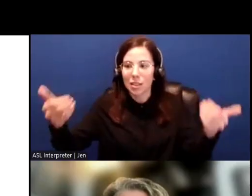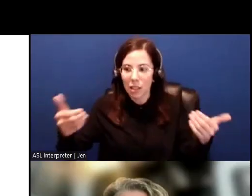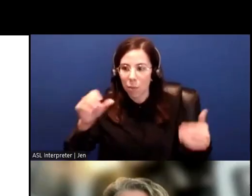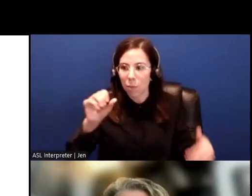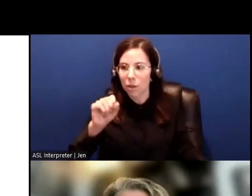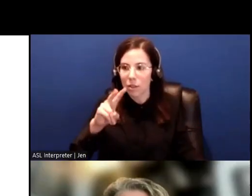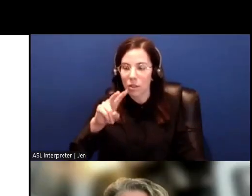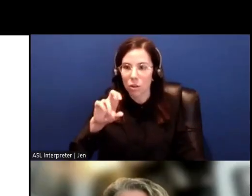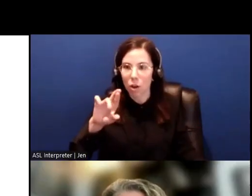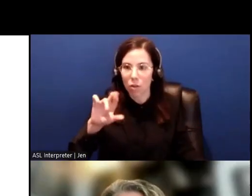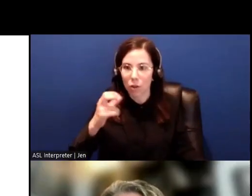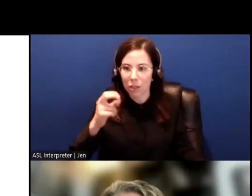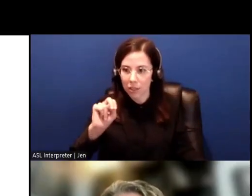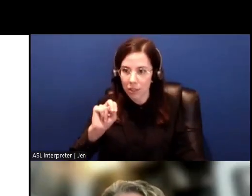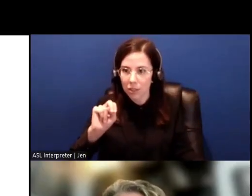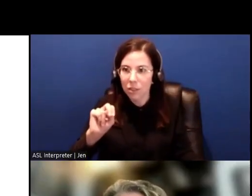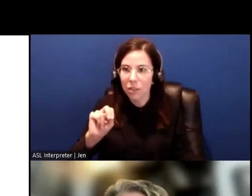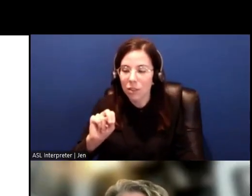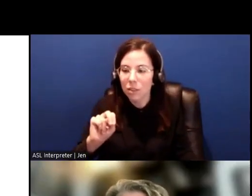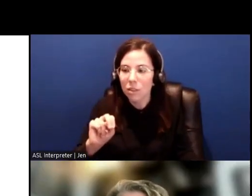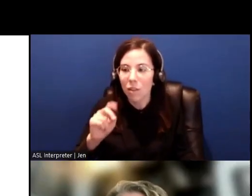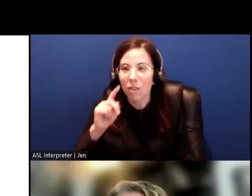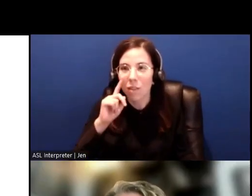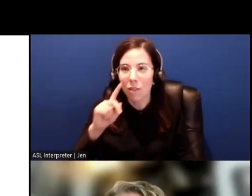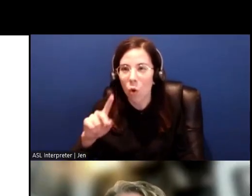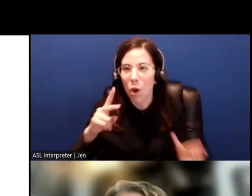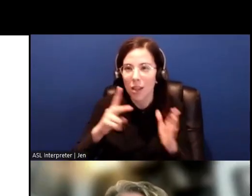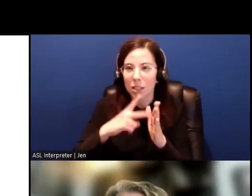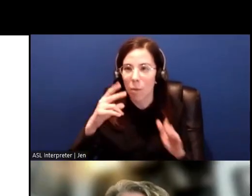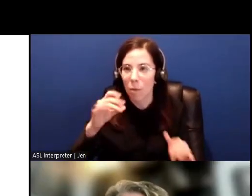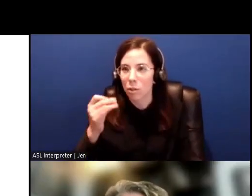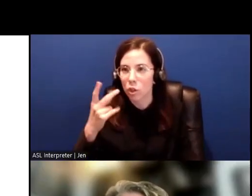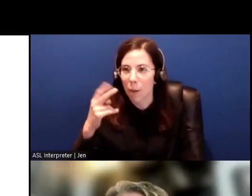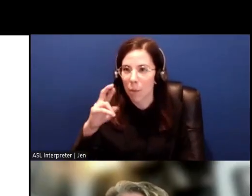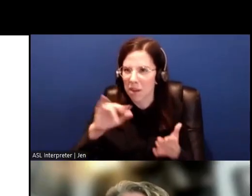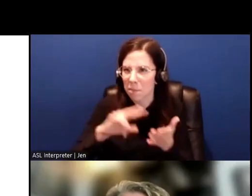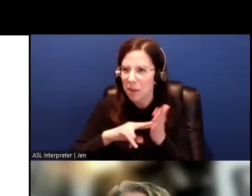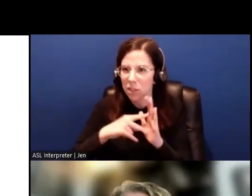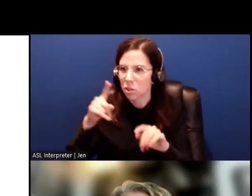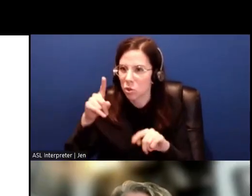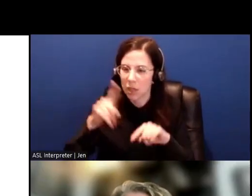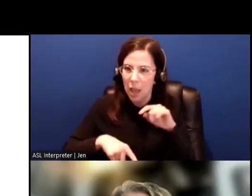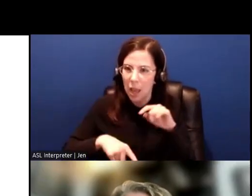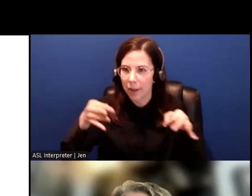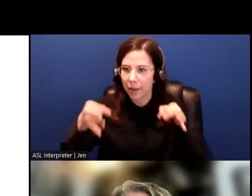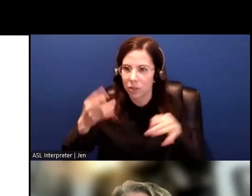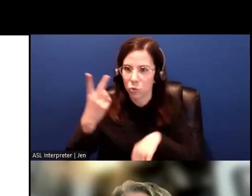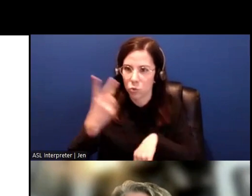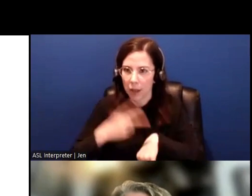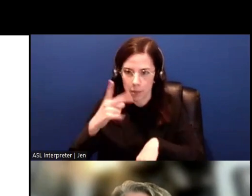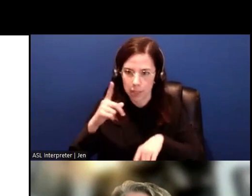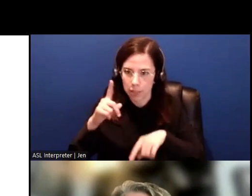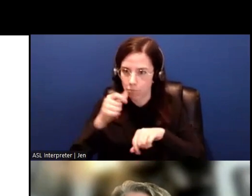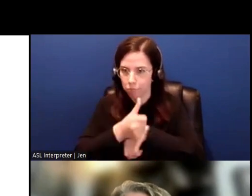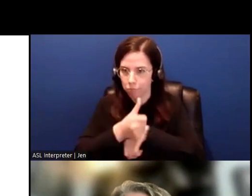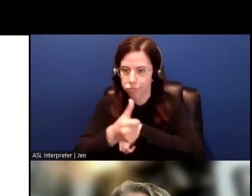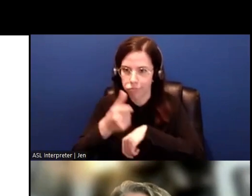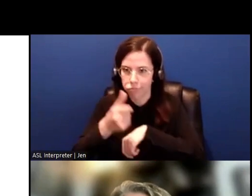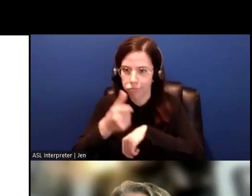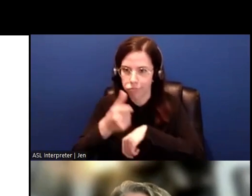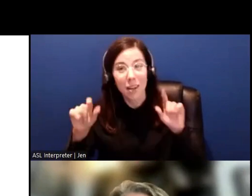and the federal government, when it comes to double jeopardy. So it is possible for a case to be pursued in both